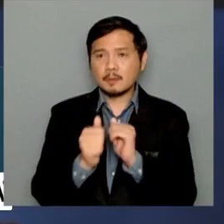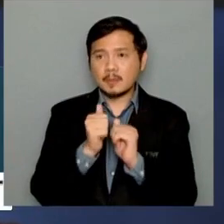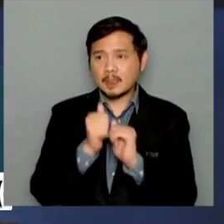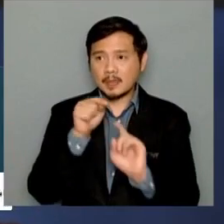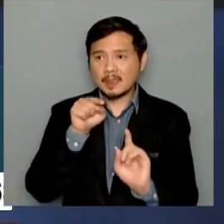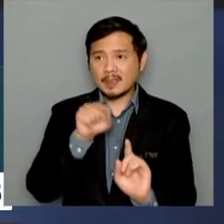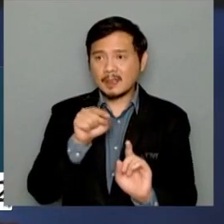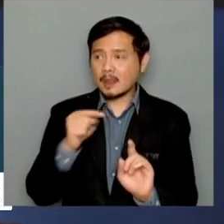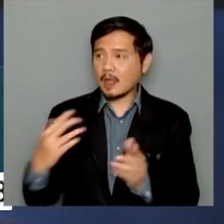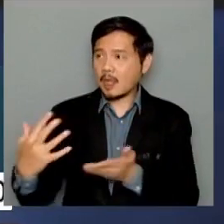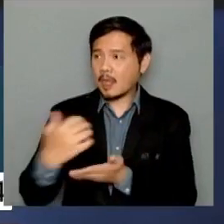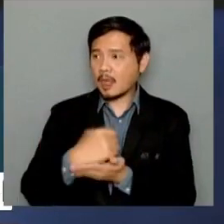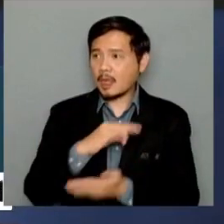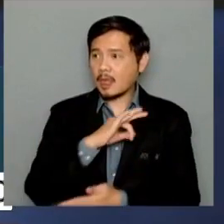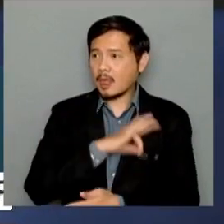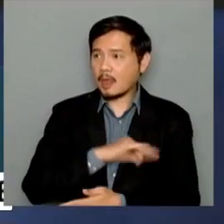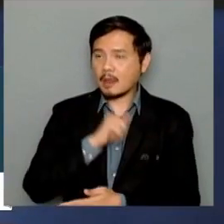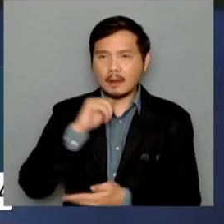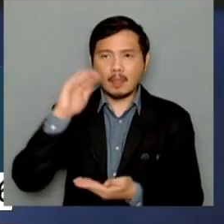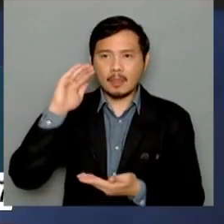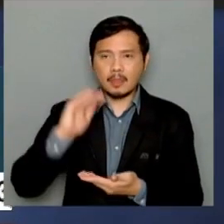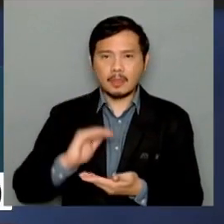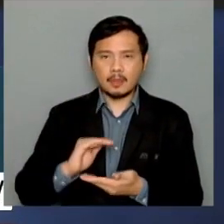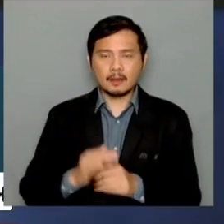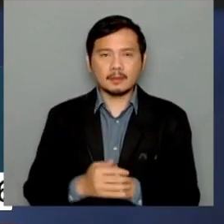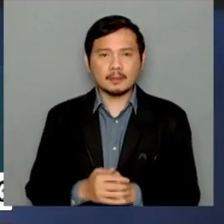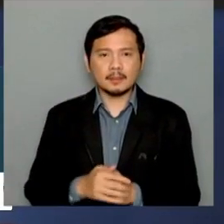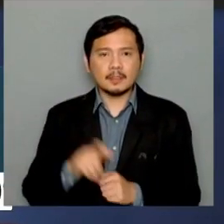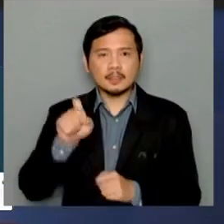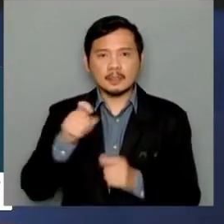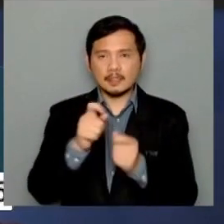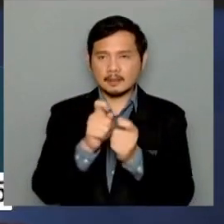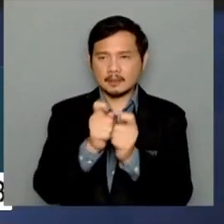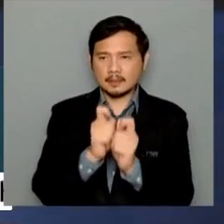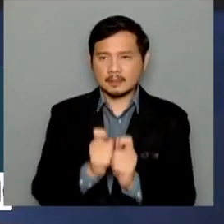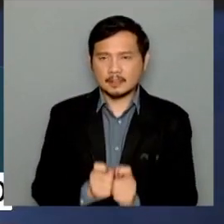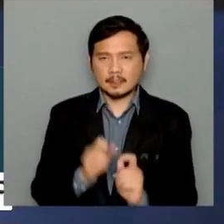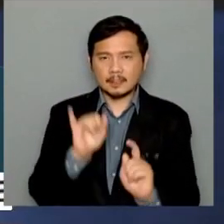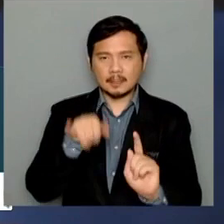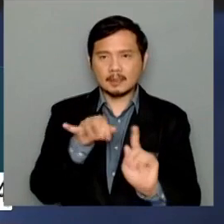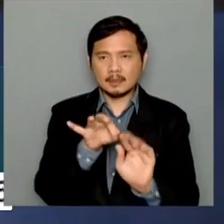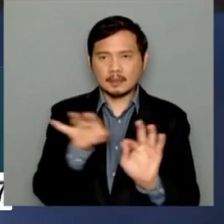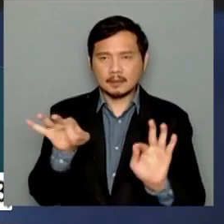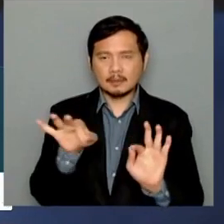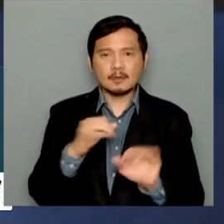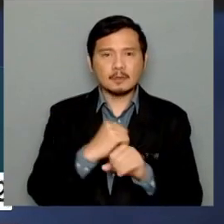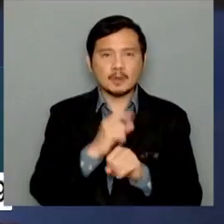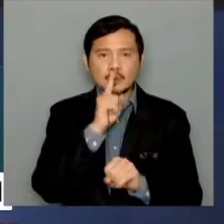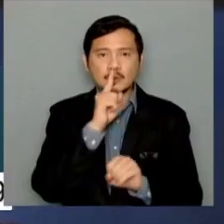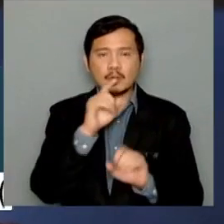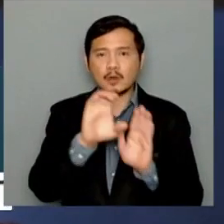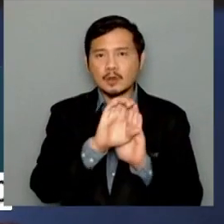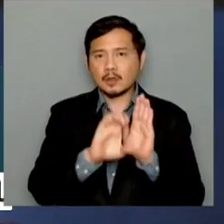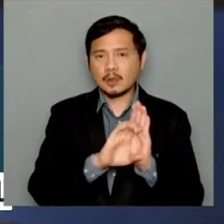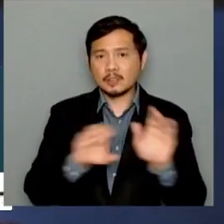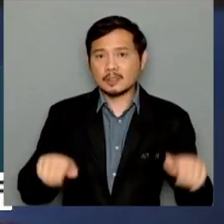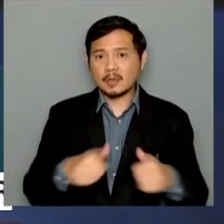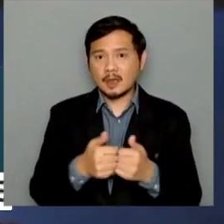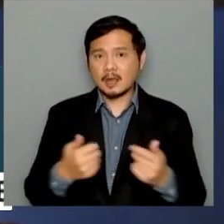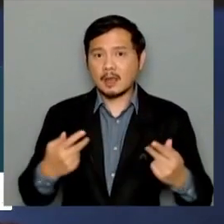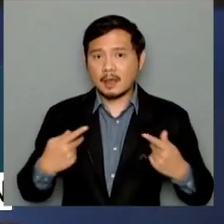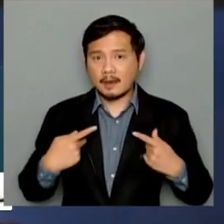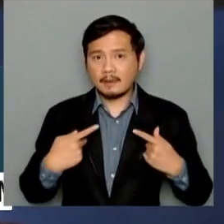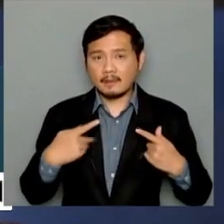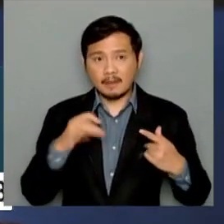base. She said that this veto to correct the defects is to prevent the constitutional challenges that are already